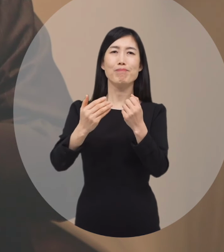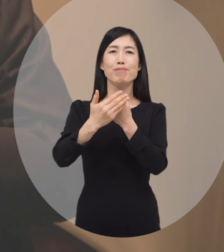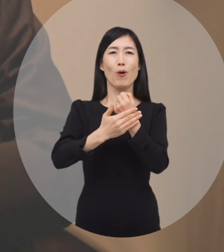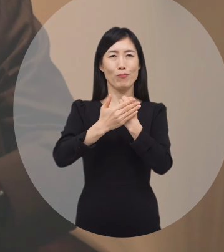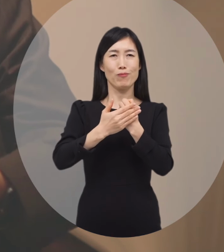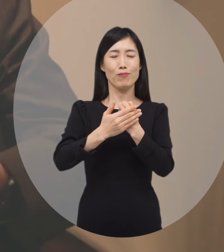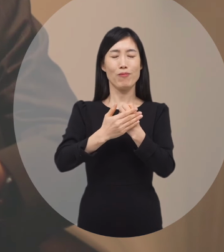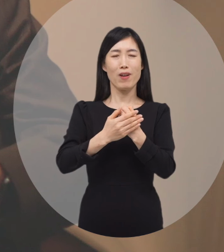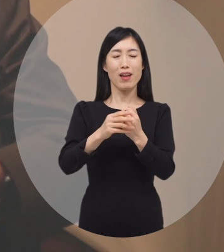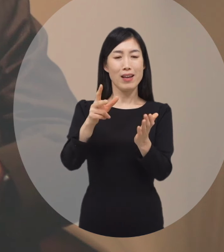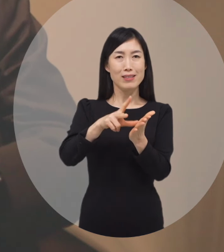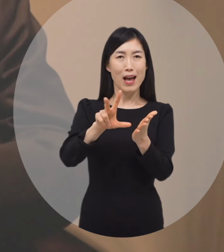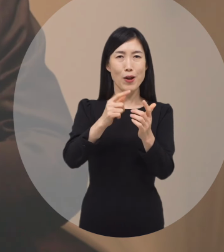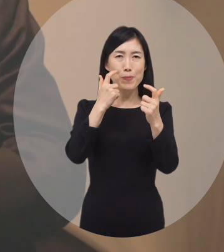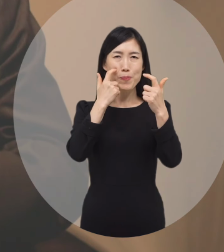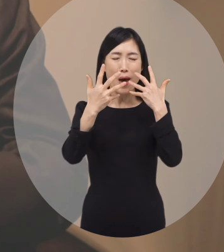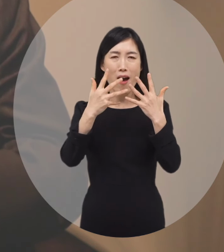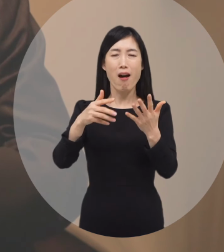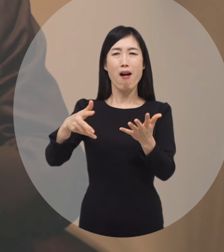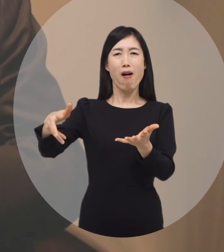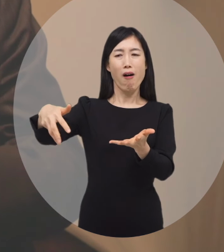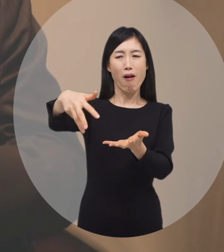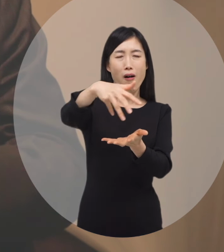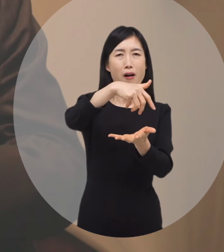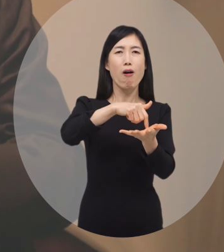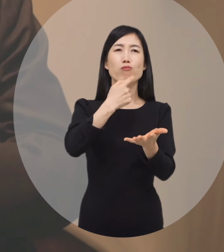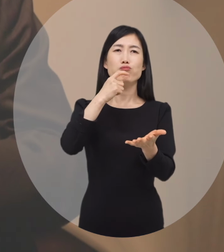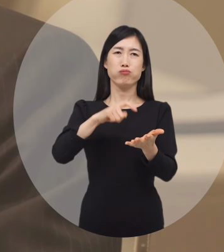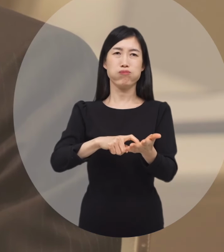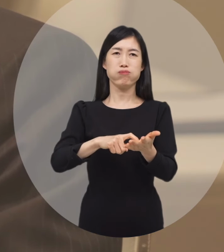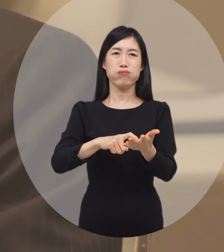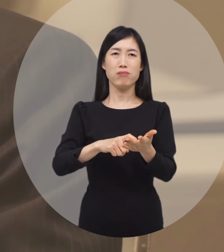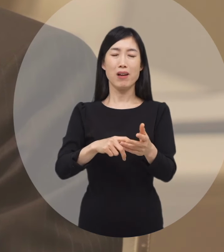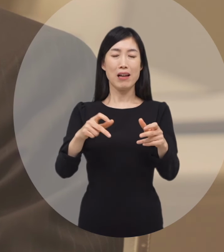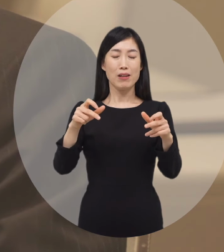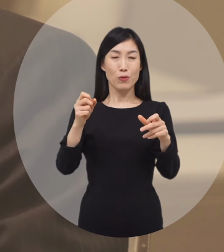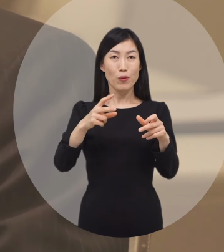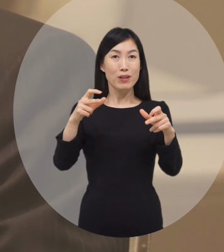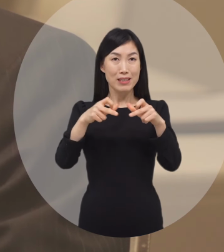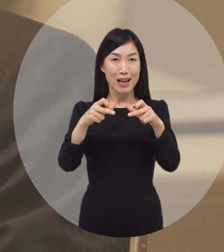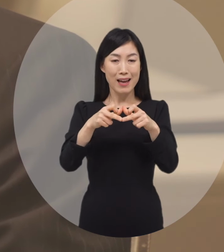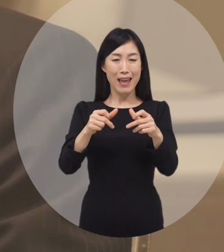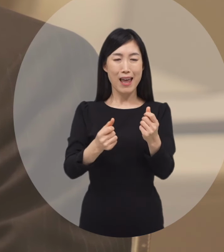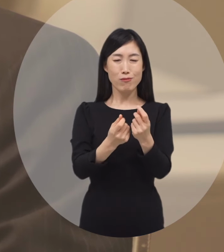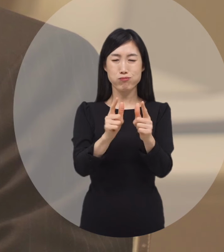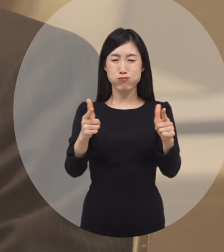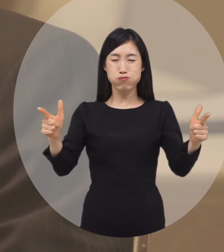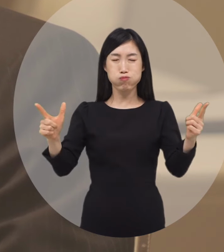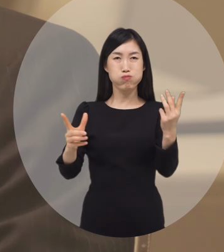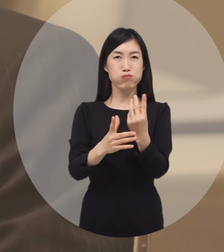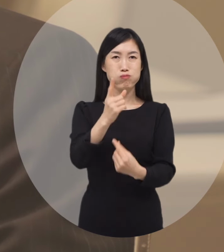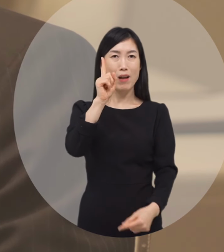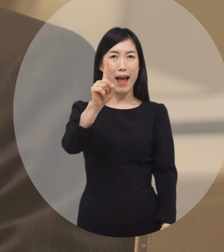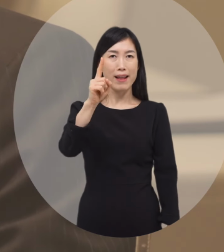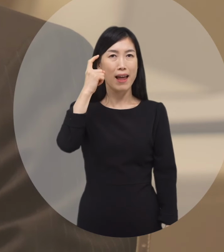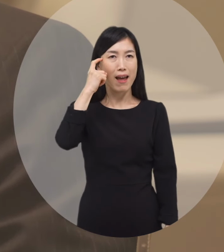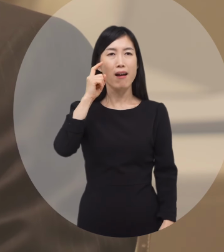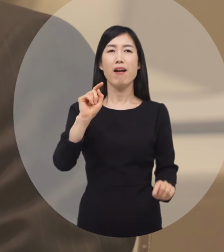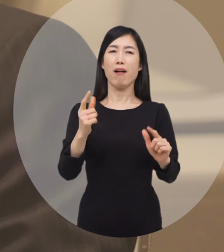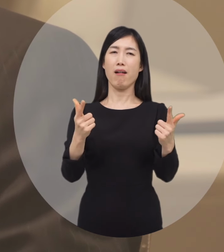of the Incheon strategy we see much better data gathering right now. A much better focus of not looking at persons